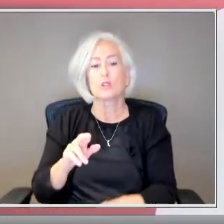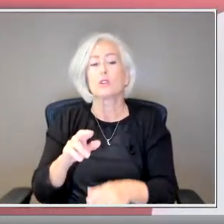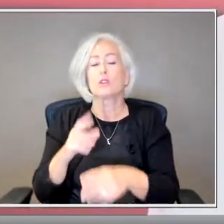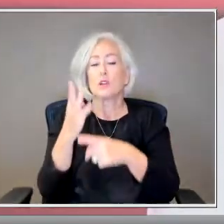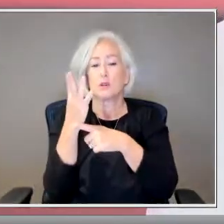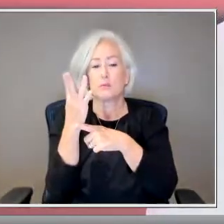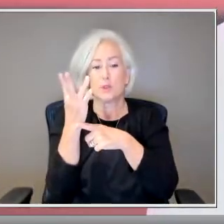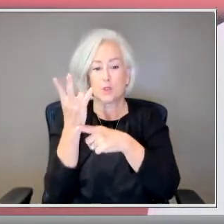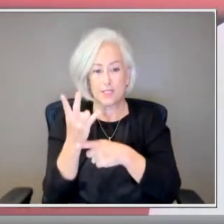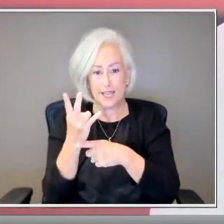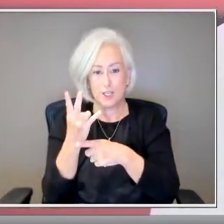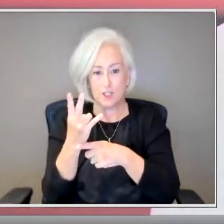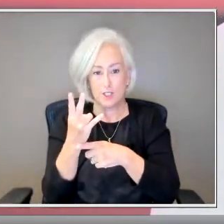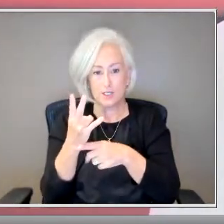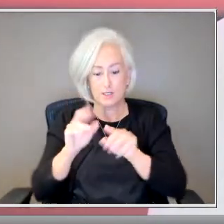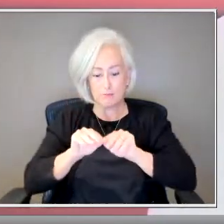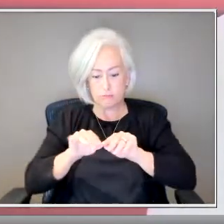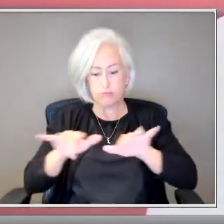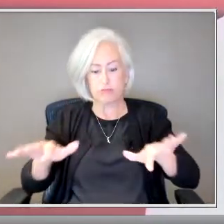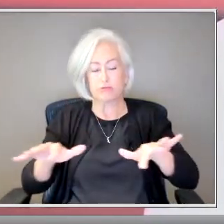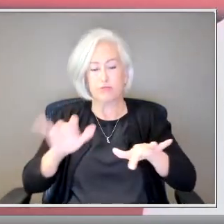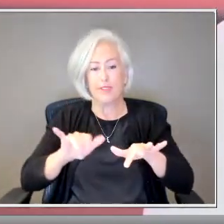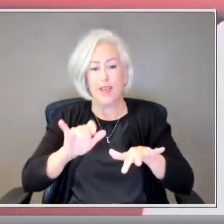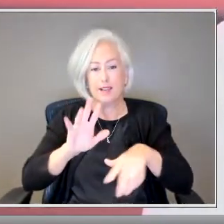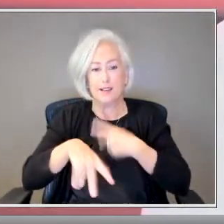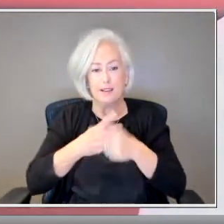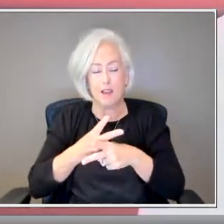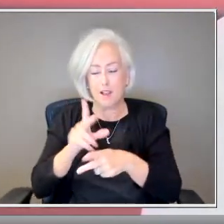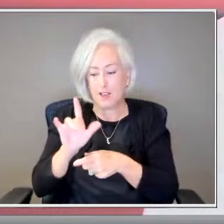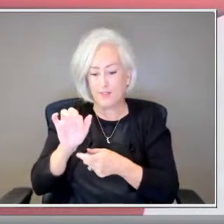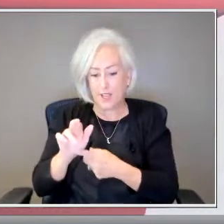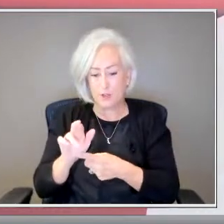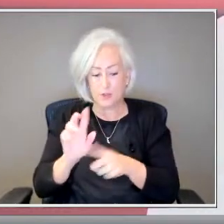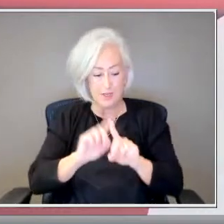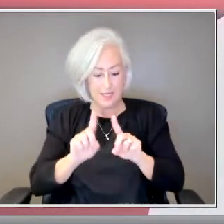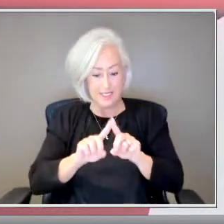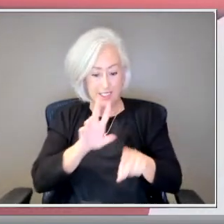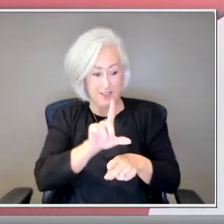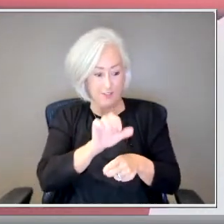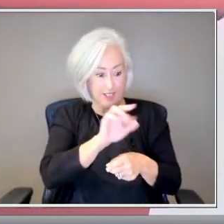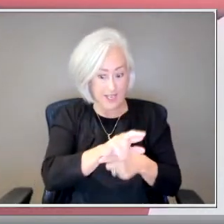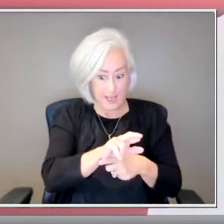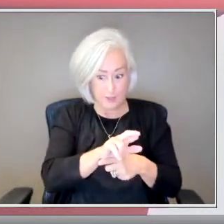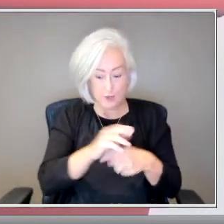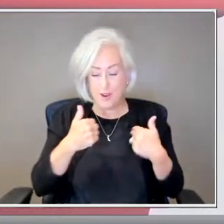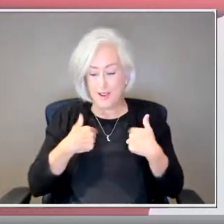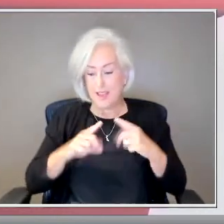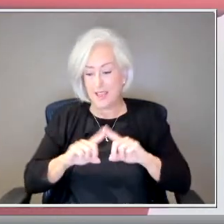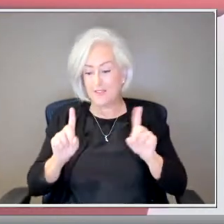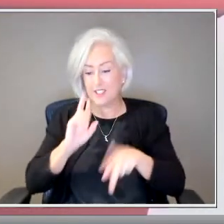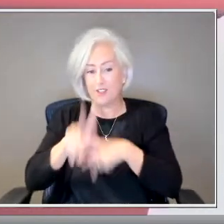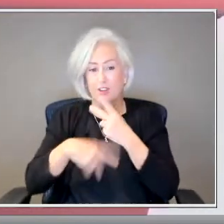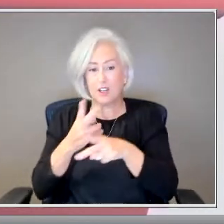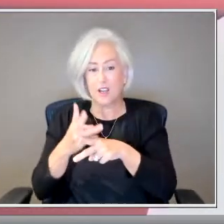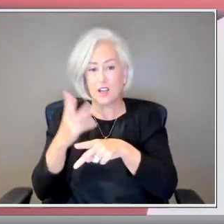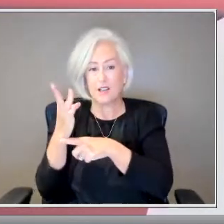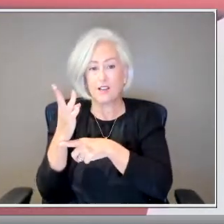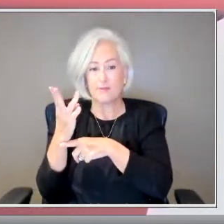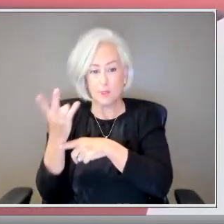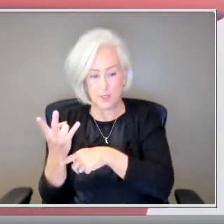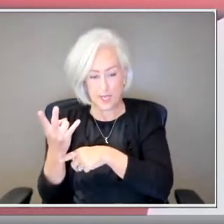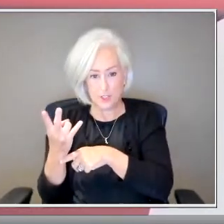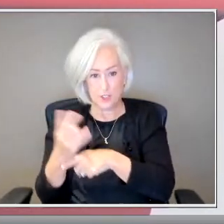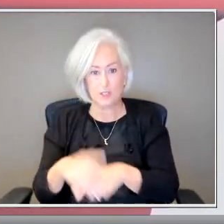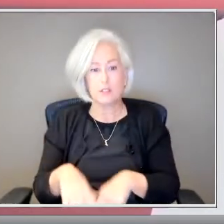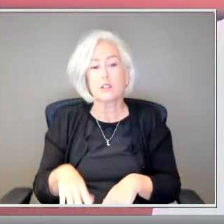have different kinds of mutations. This HER2 mutation, it's a receptor, protein receptor that